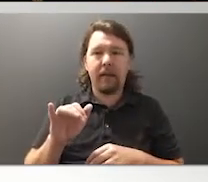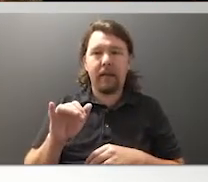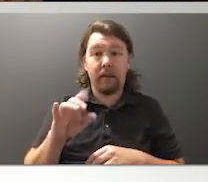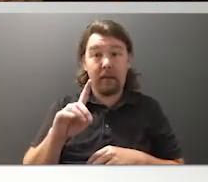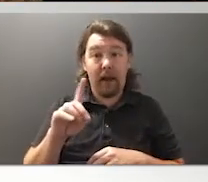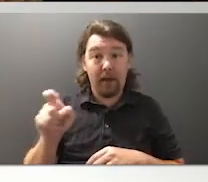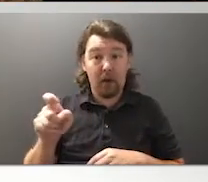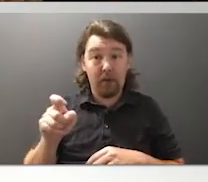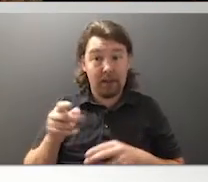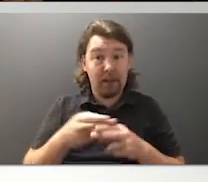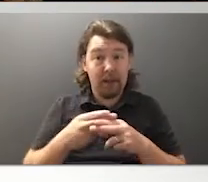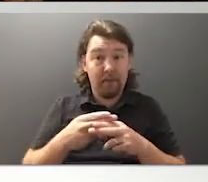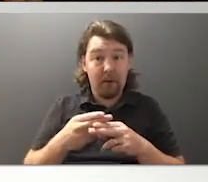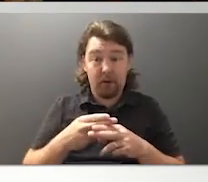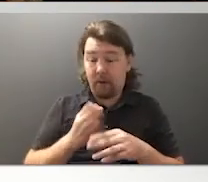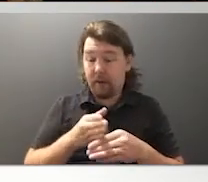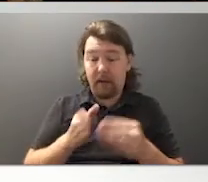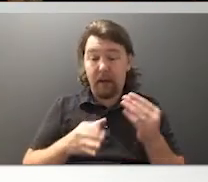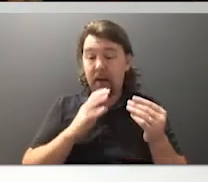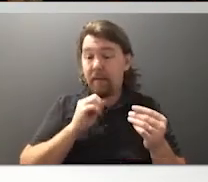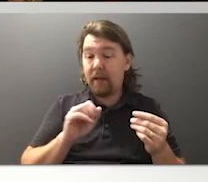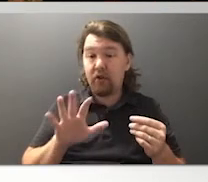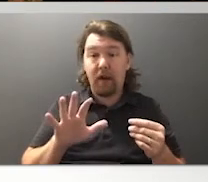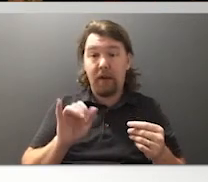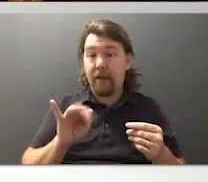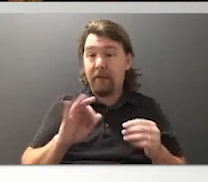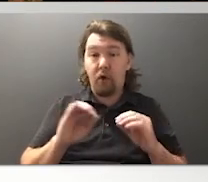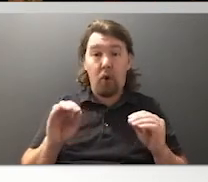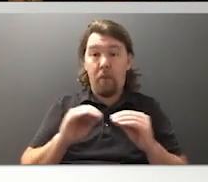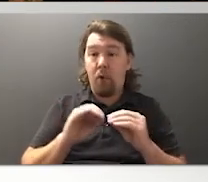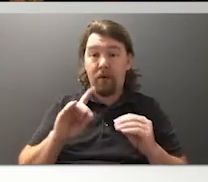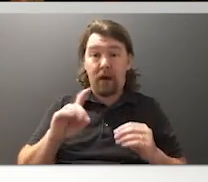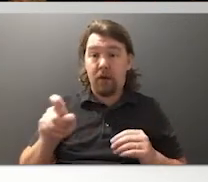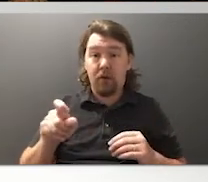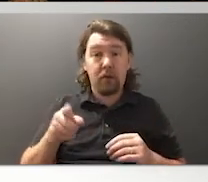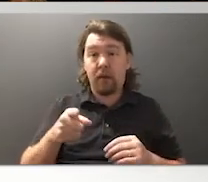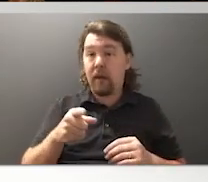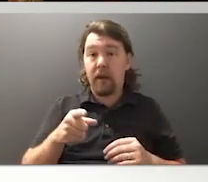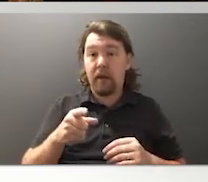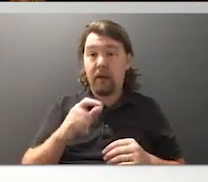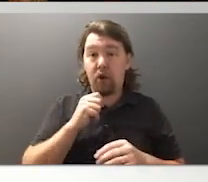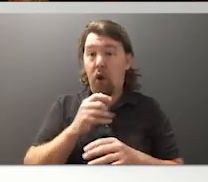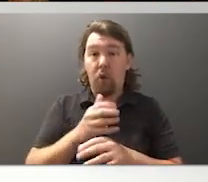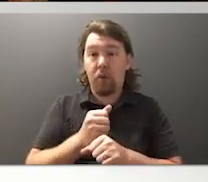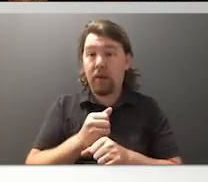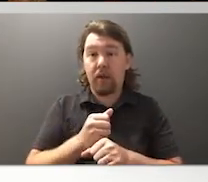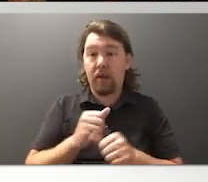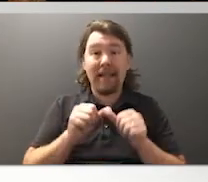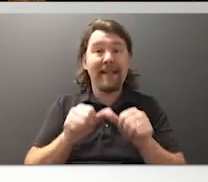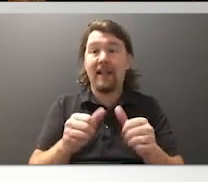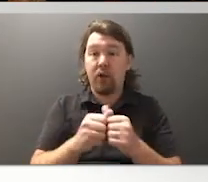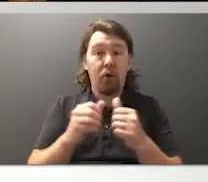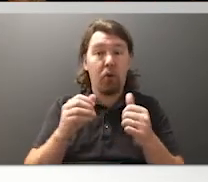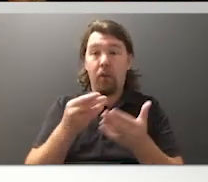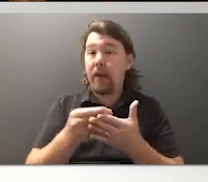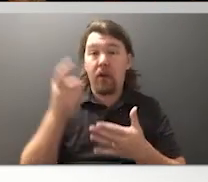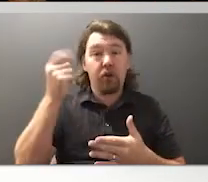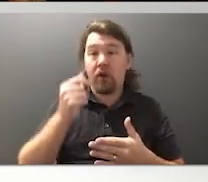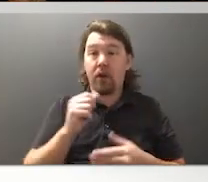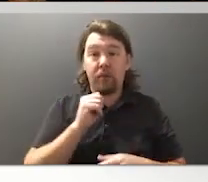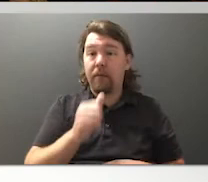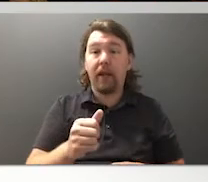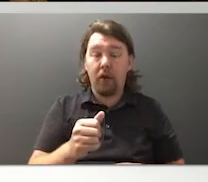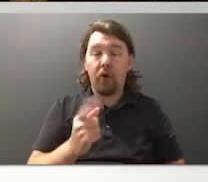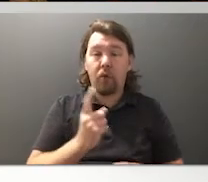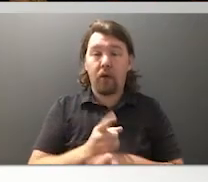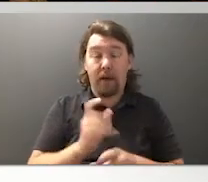of age 5 there is no diagnosis, then they do not continue with the scholarship. Thank you for clarifying that. That's important. What else? When you